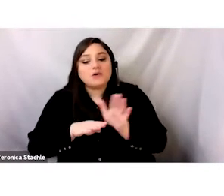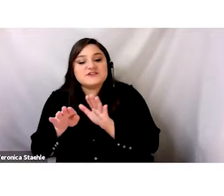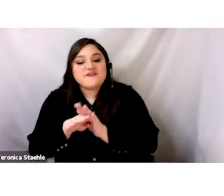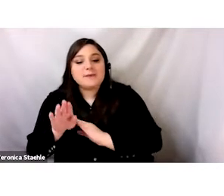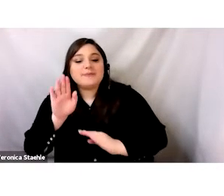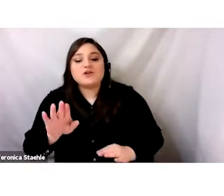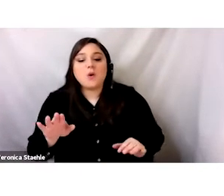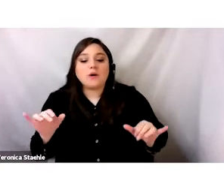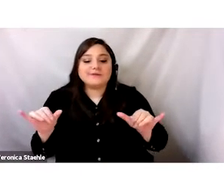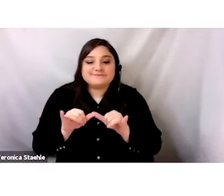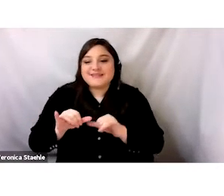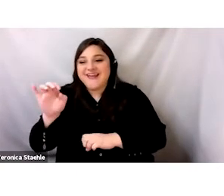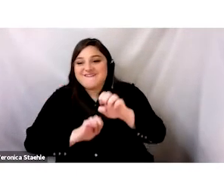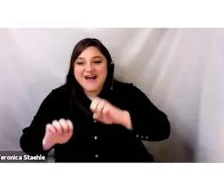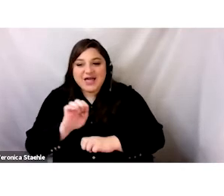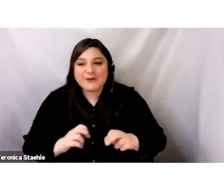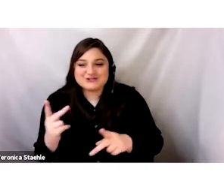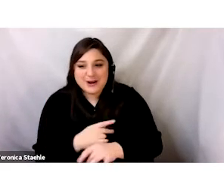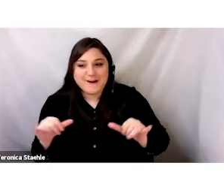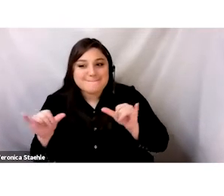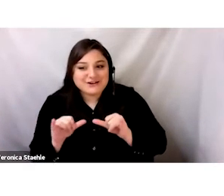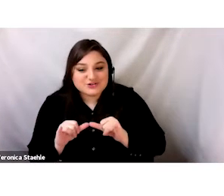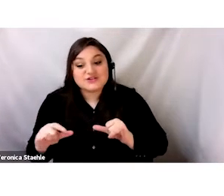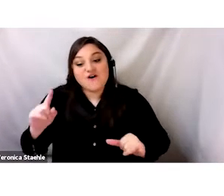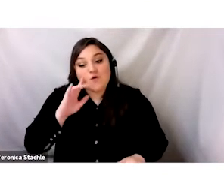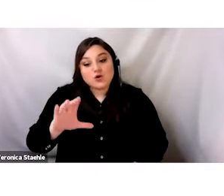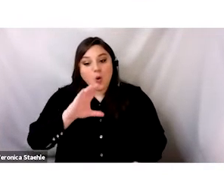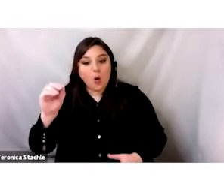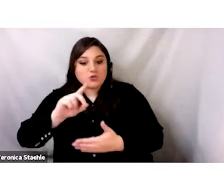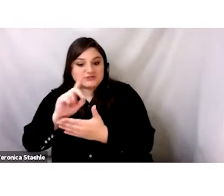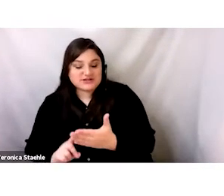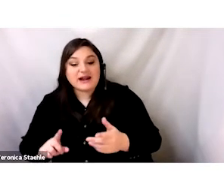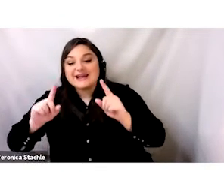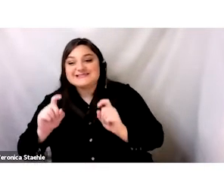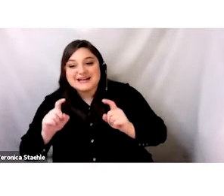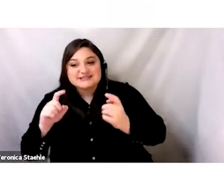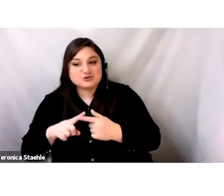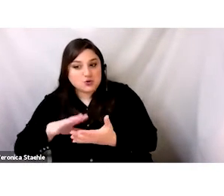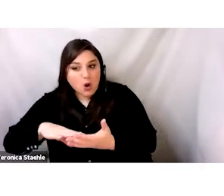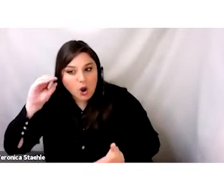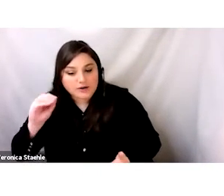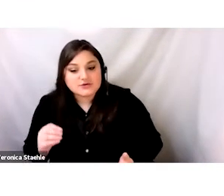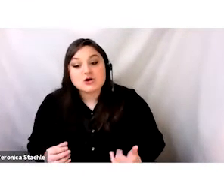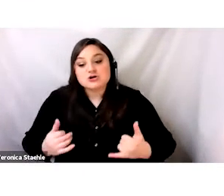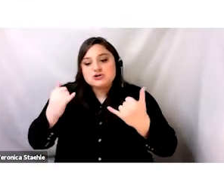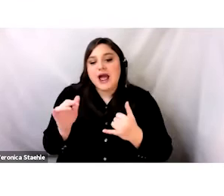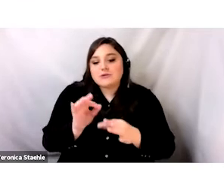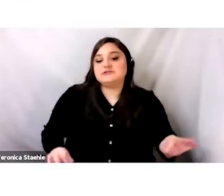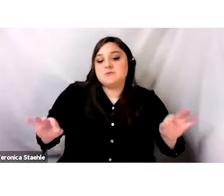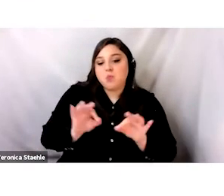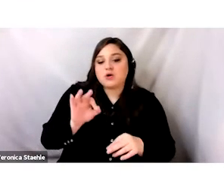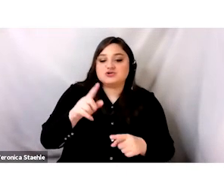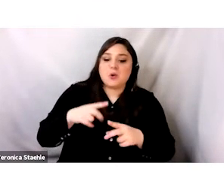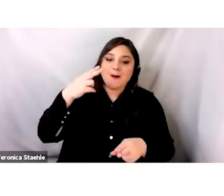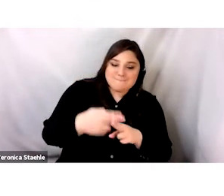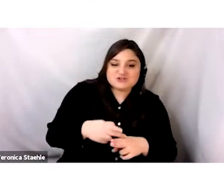you are doing testing and learning, right? And so I want to intentionally name the strategic approach to the design